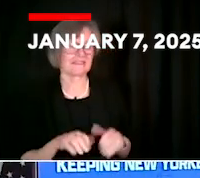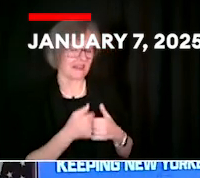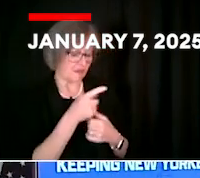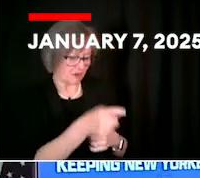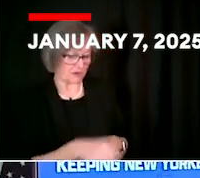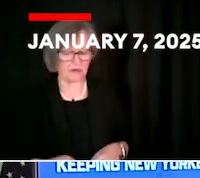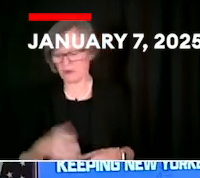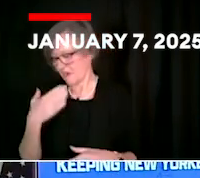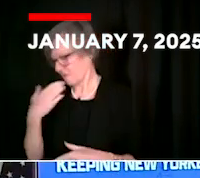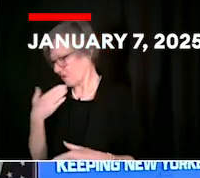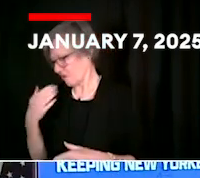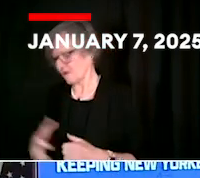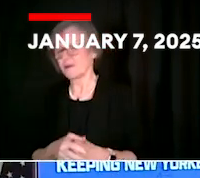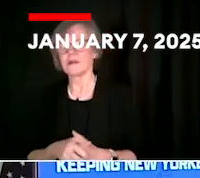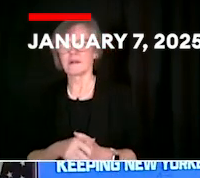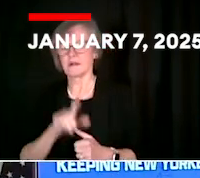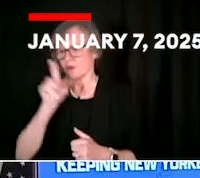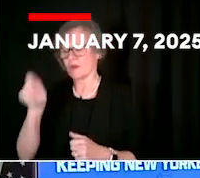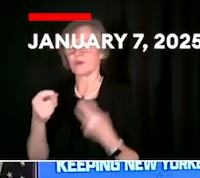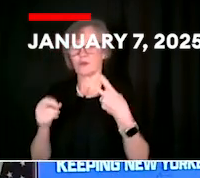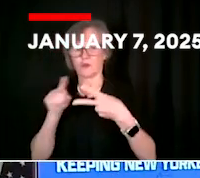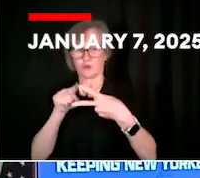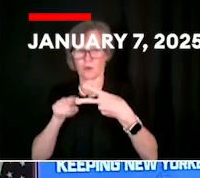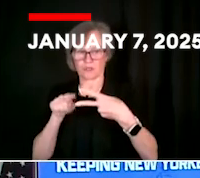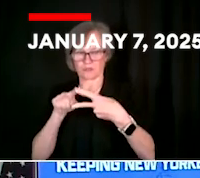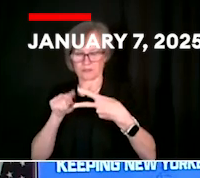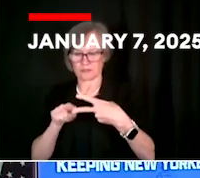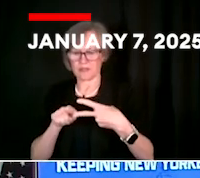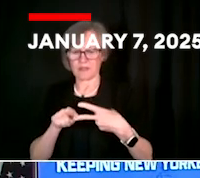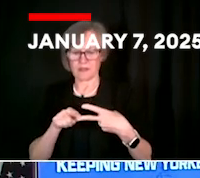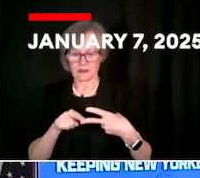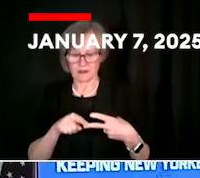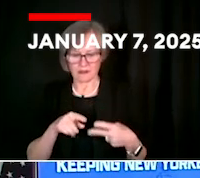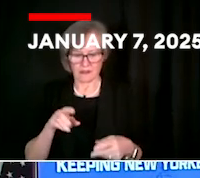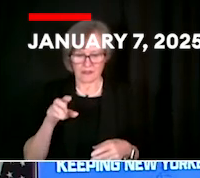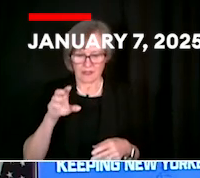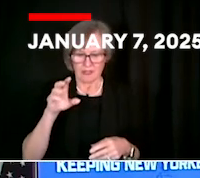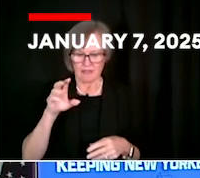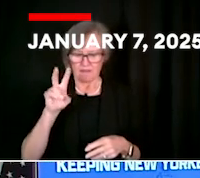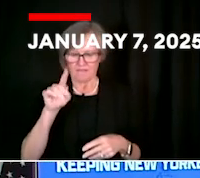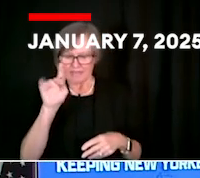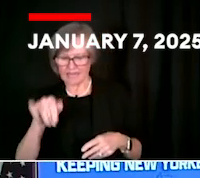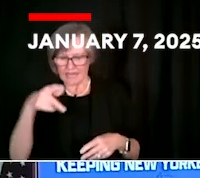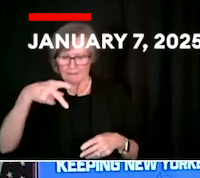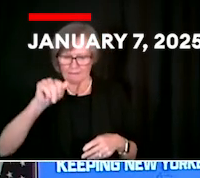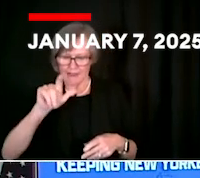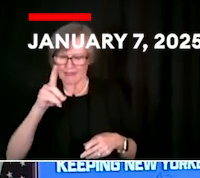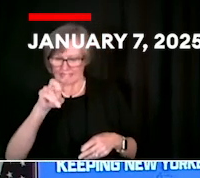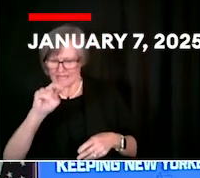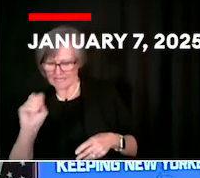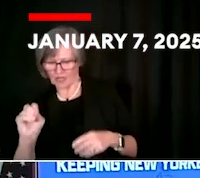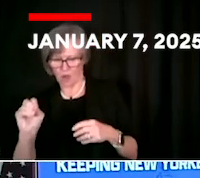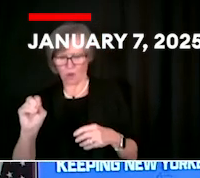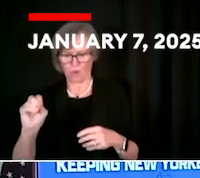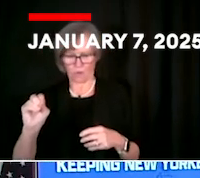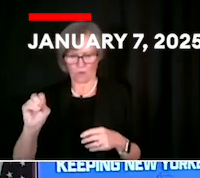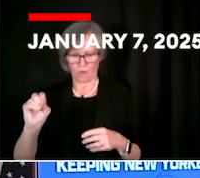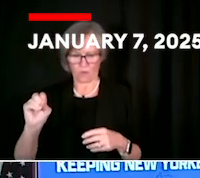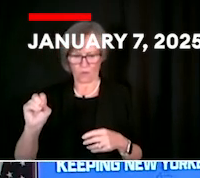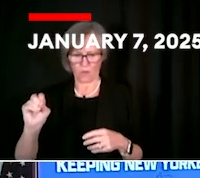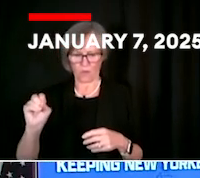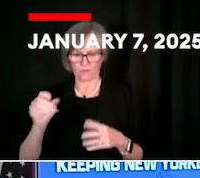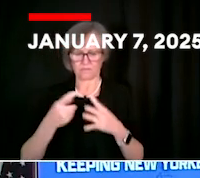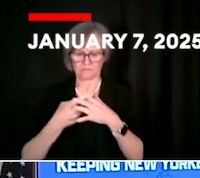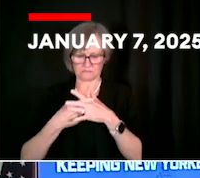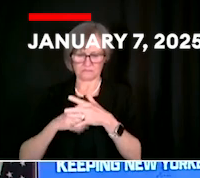you. So 2 questions. Vicky Palladino, on this launch of the congestion